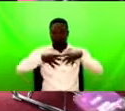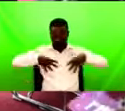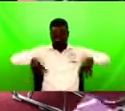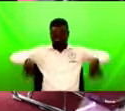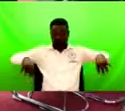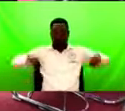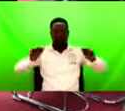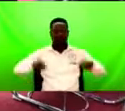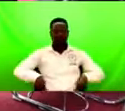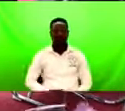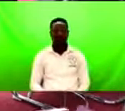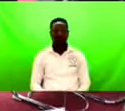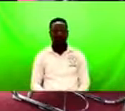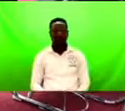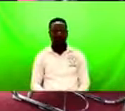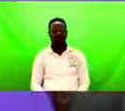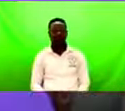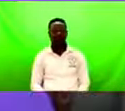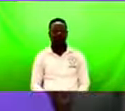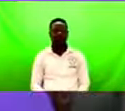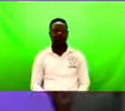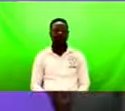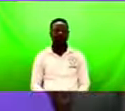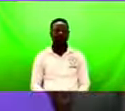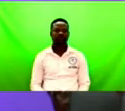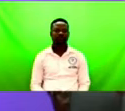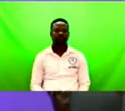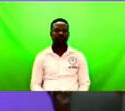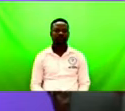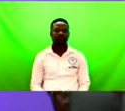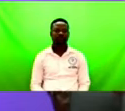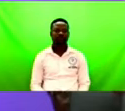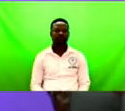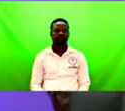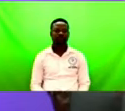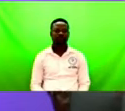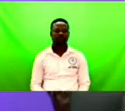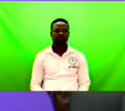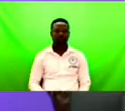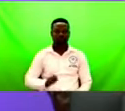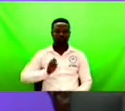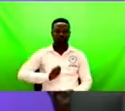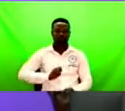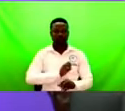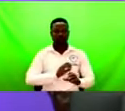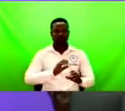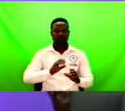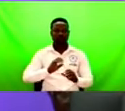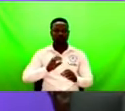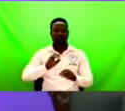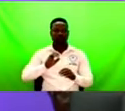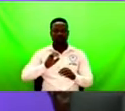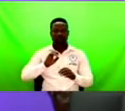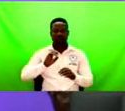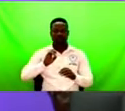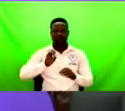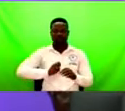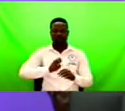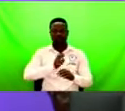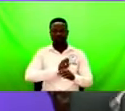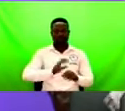All right, thank you. Thank you. So the executive committee of the traditional